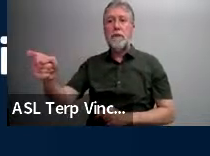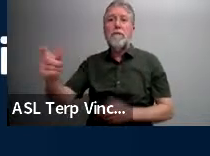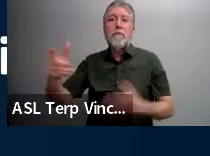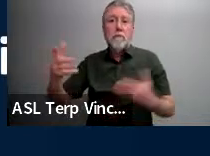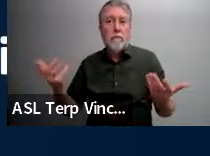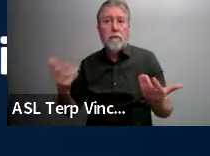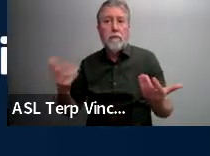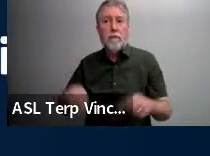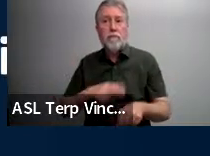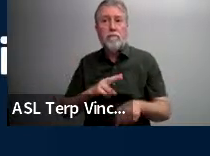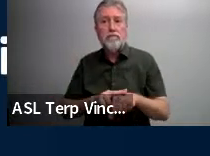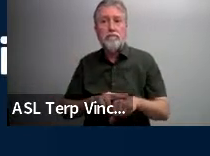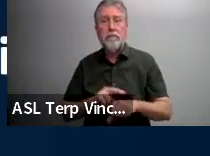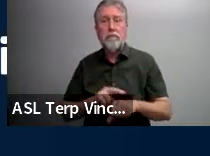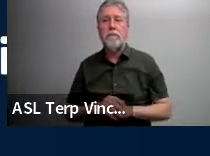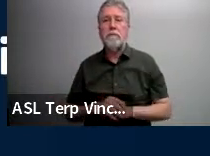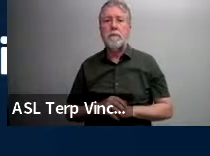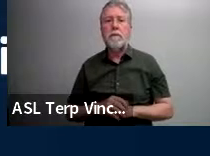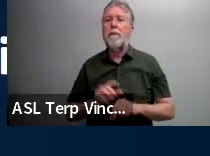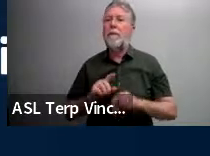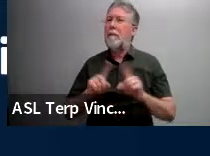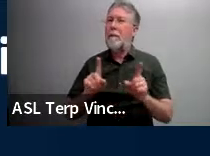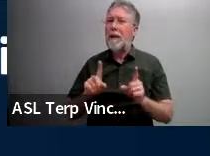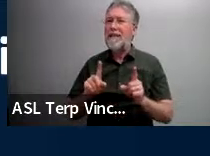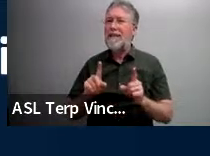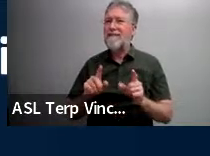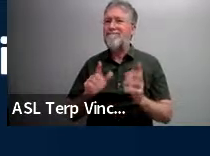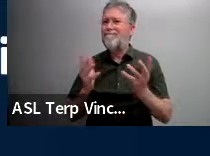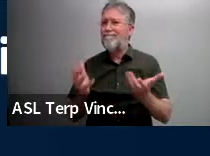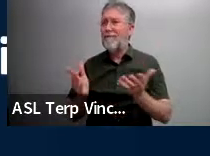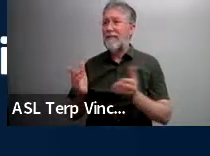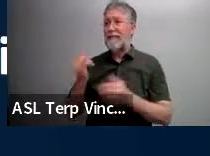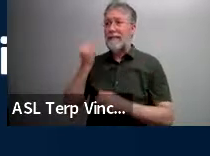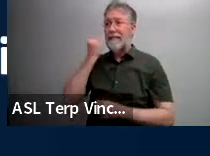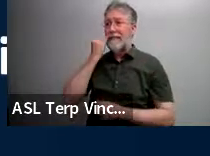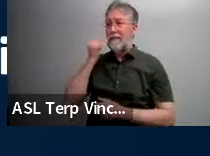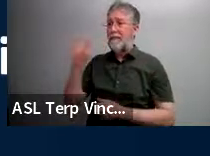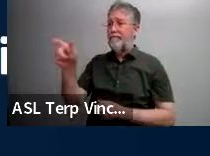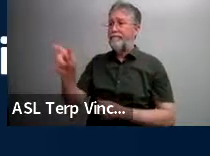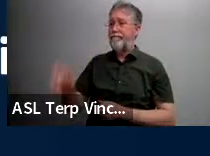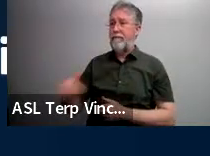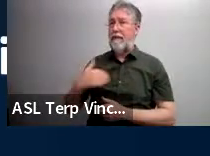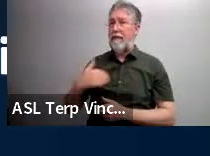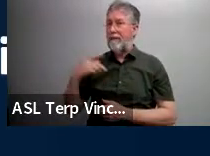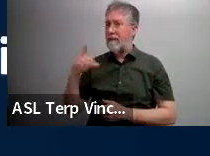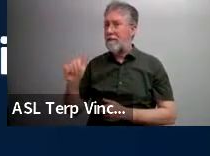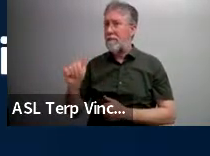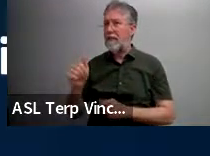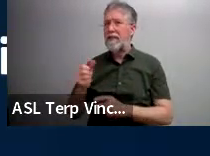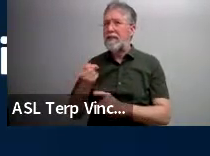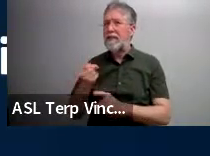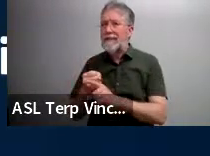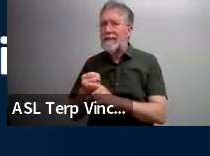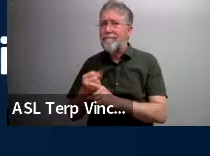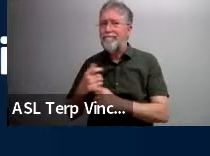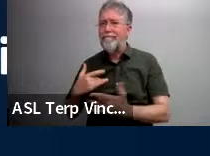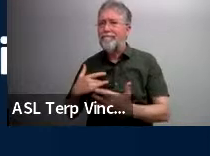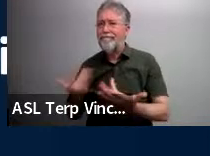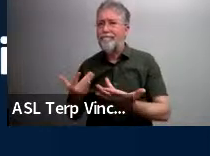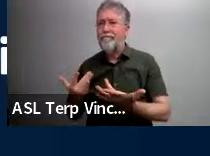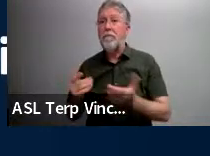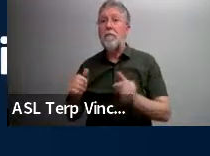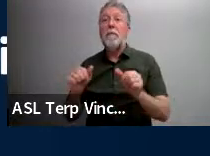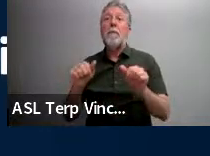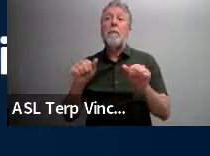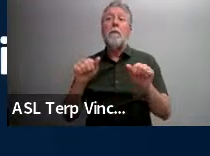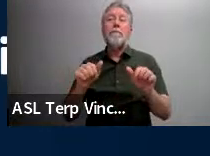out. What are the implications for people with disabilities? Well, it may end up, if